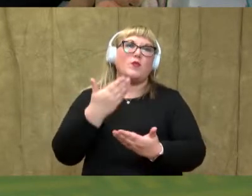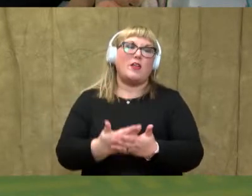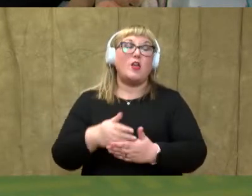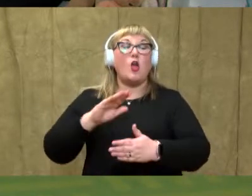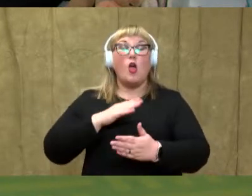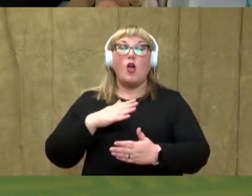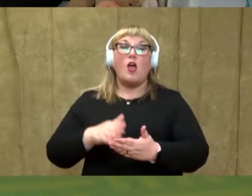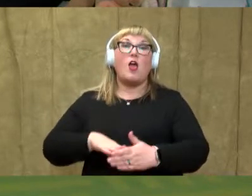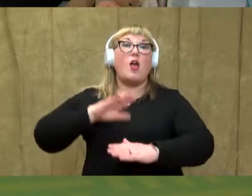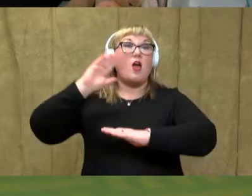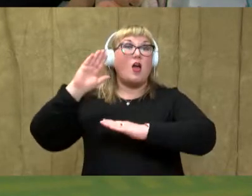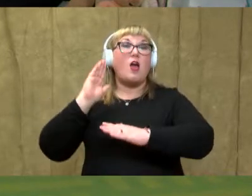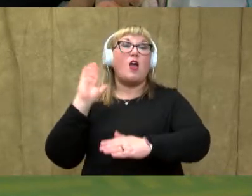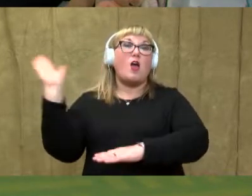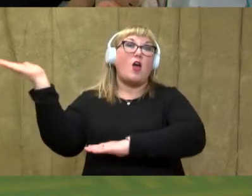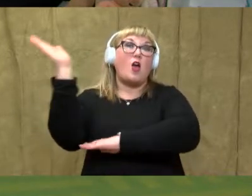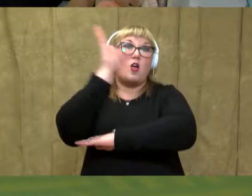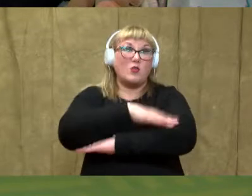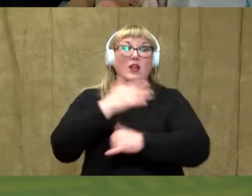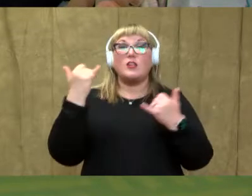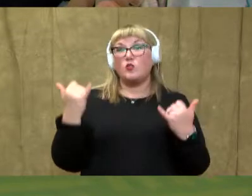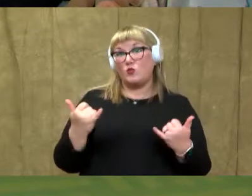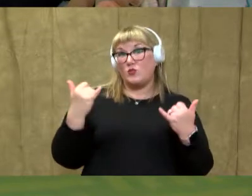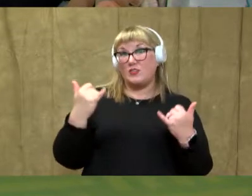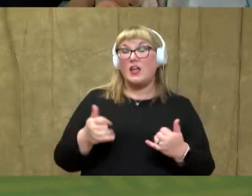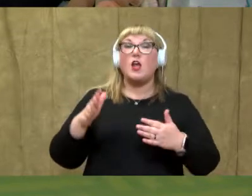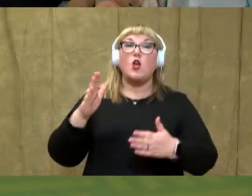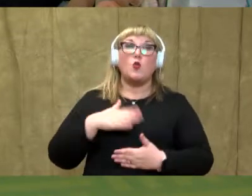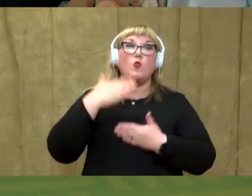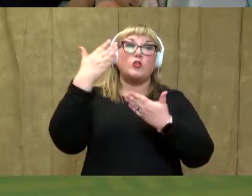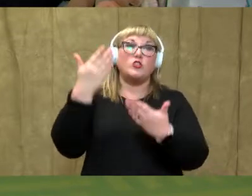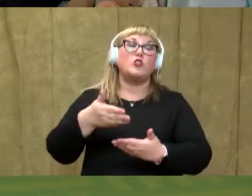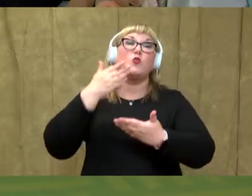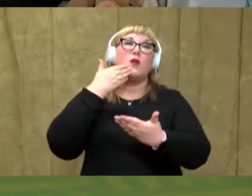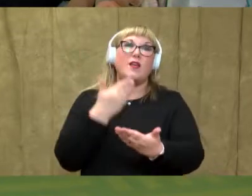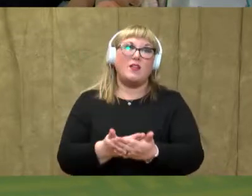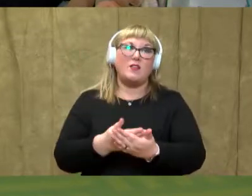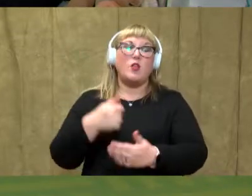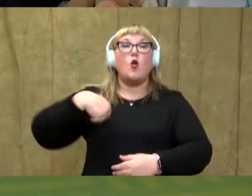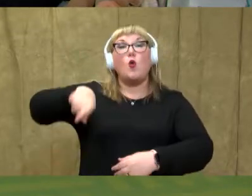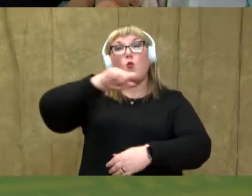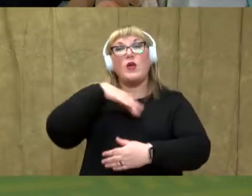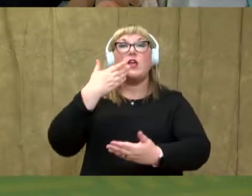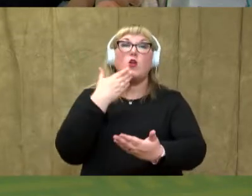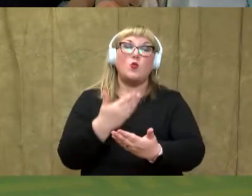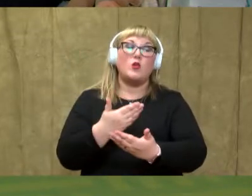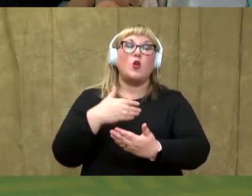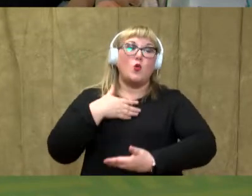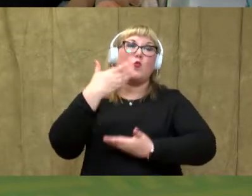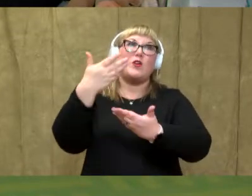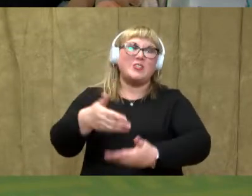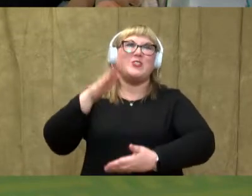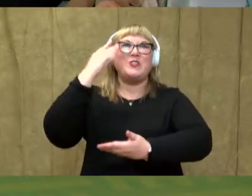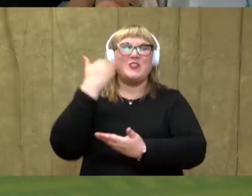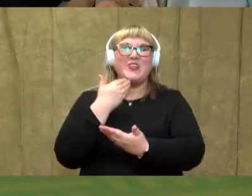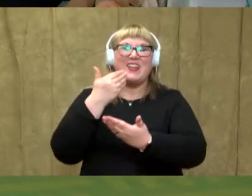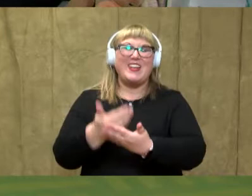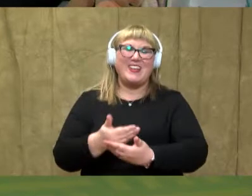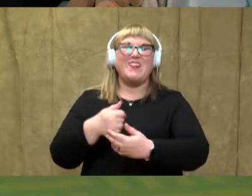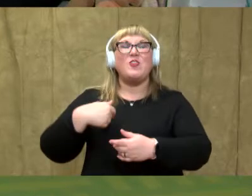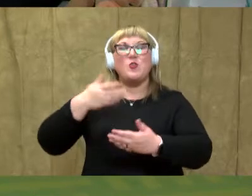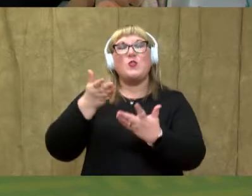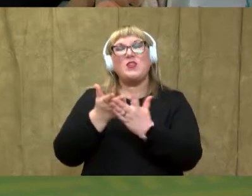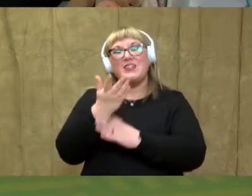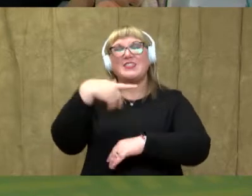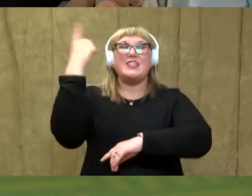the day today, we wish you well. We wish you well. We wish you well.